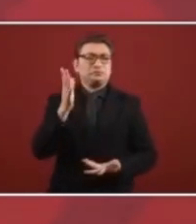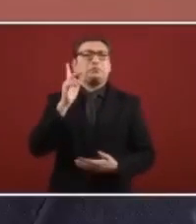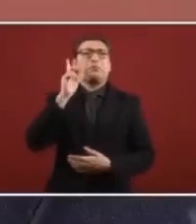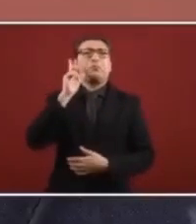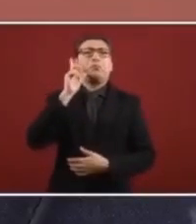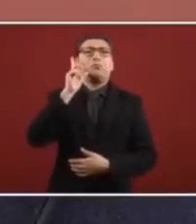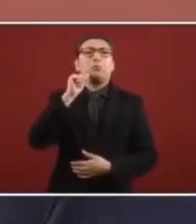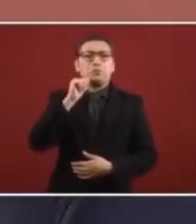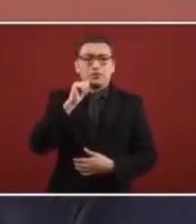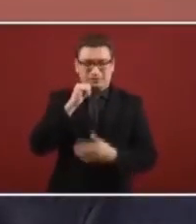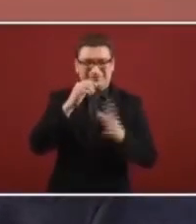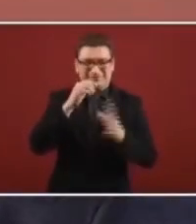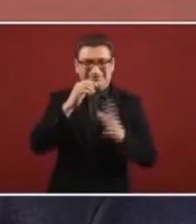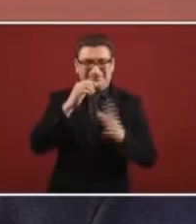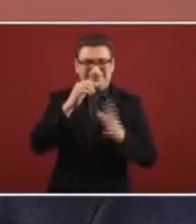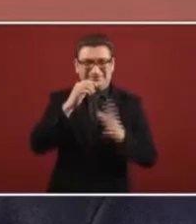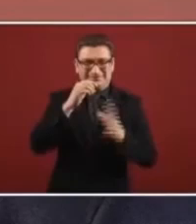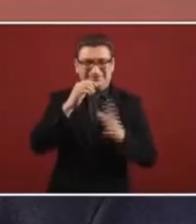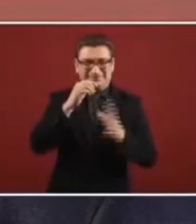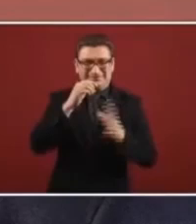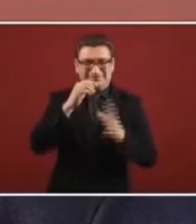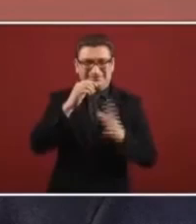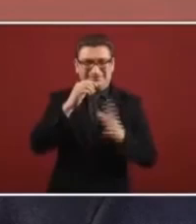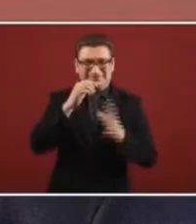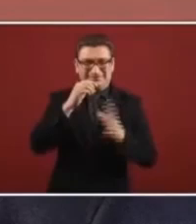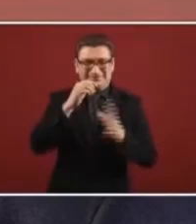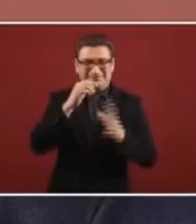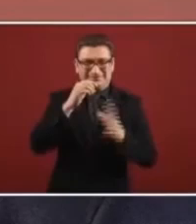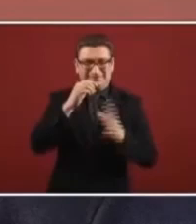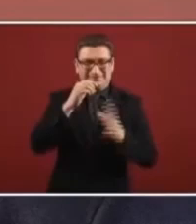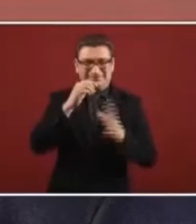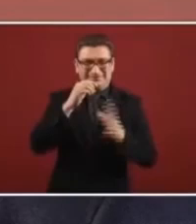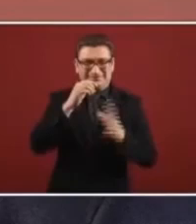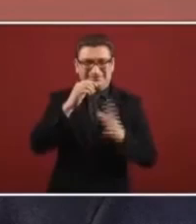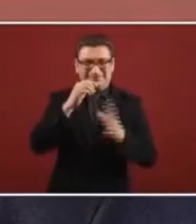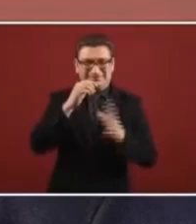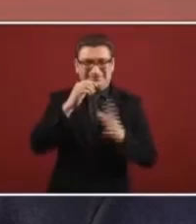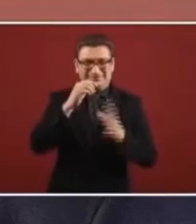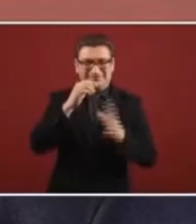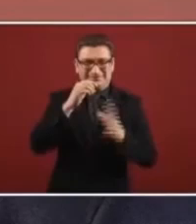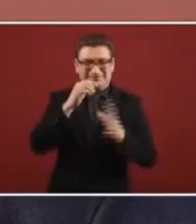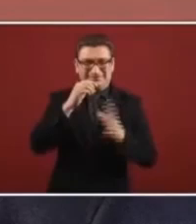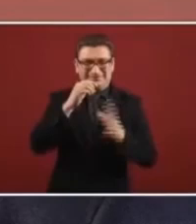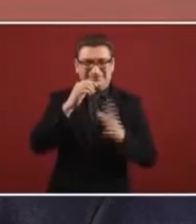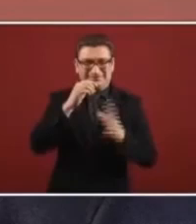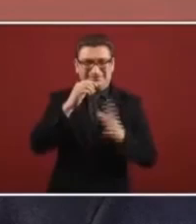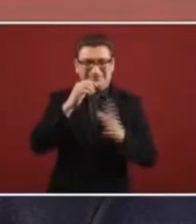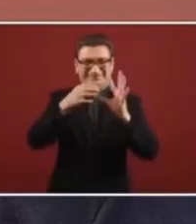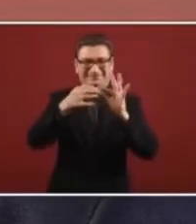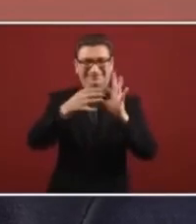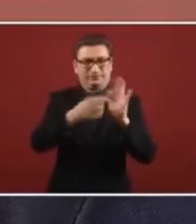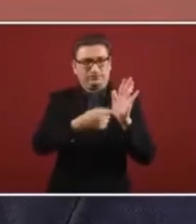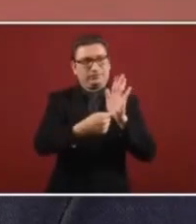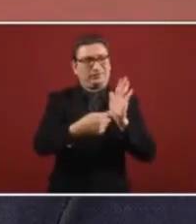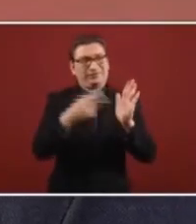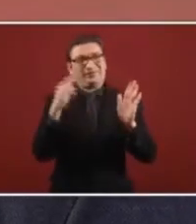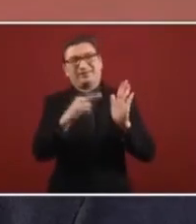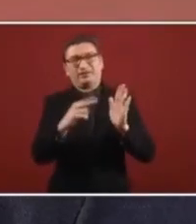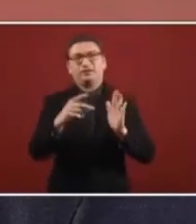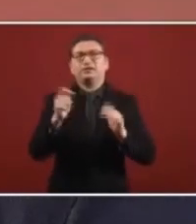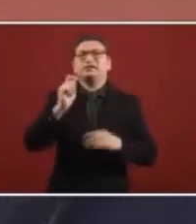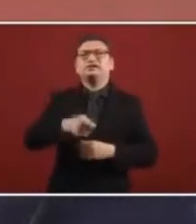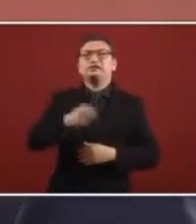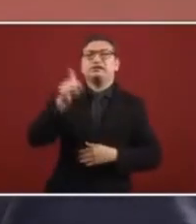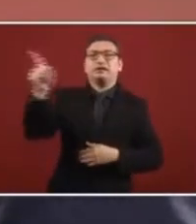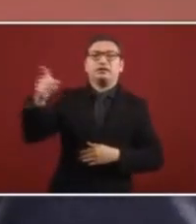voy a pasar el fragmento Maybe tomorrow I'll pass that fragment of video de